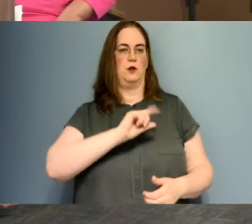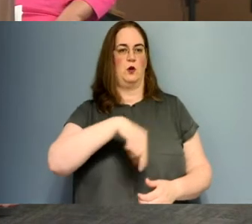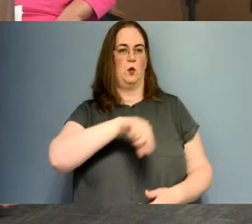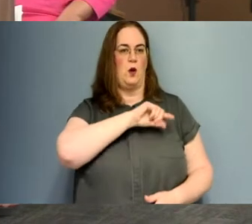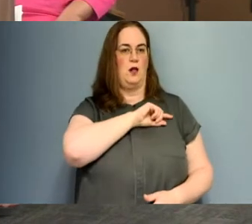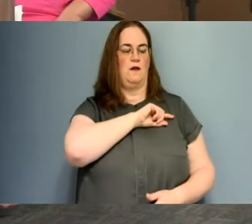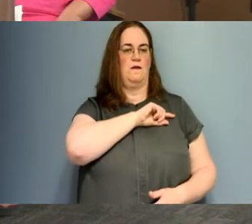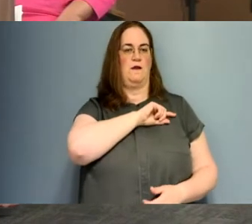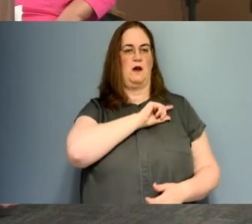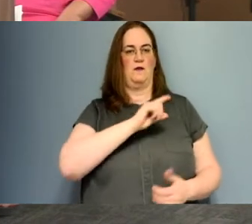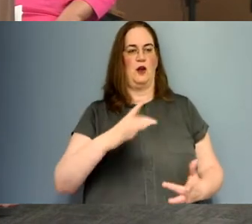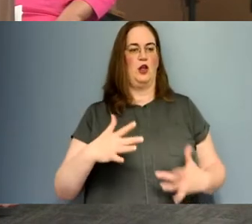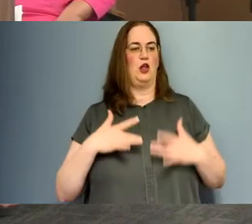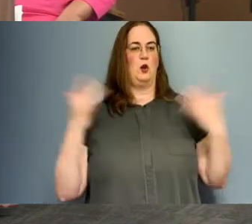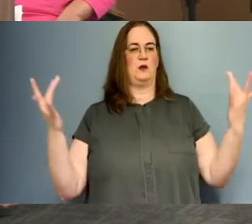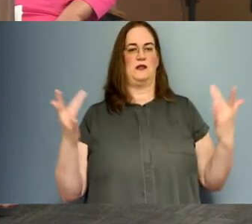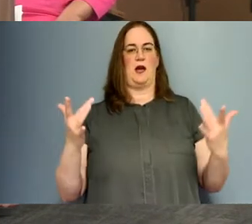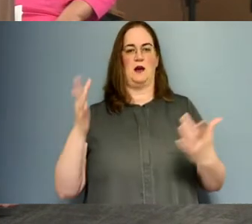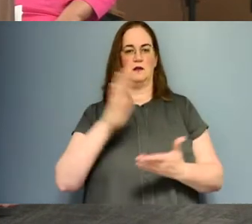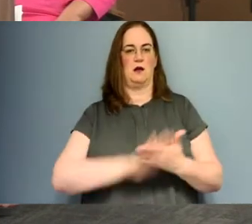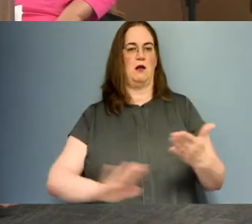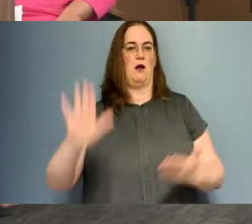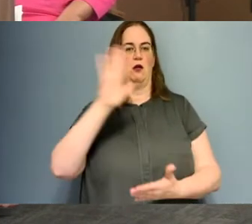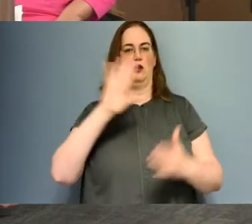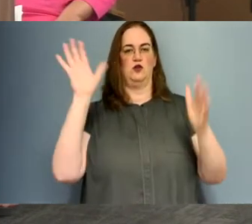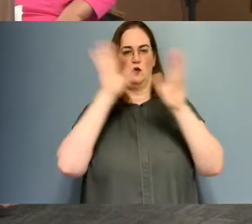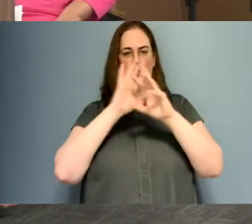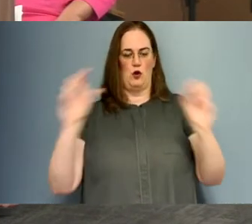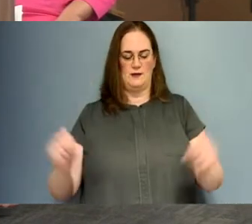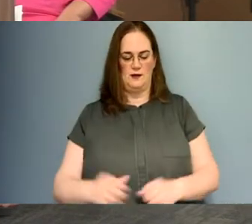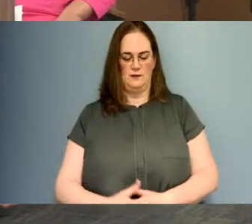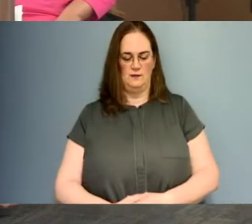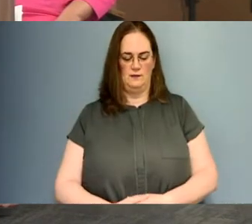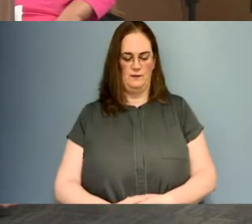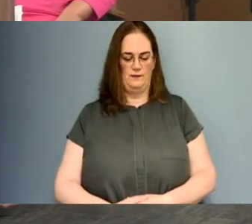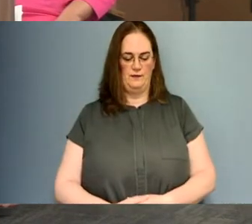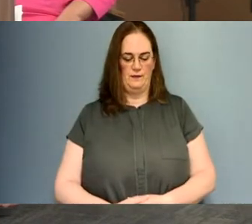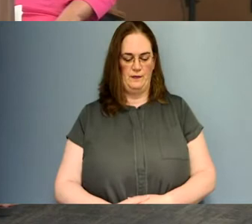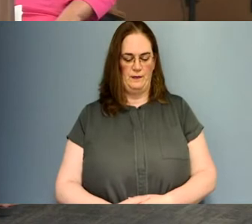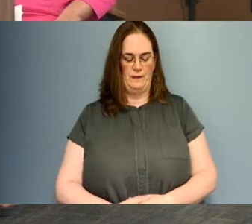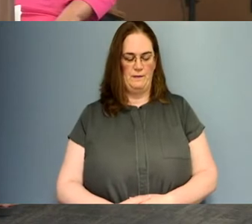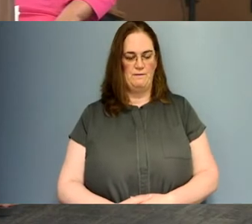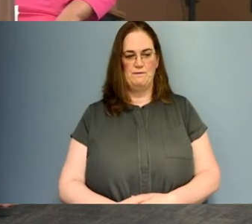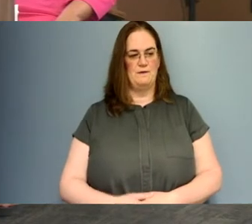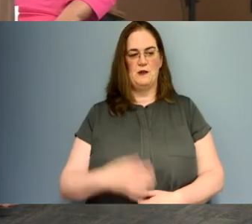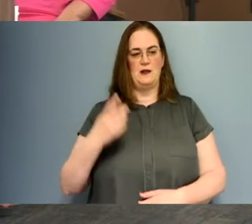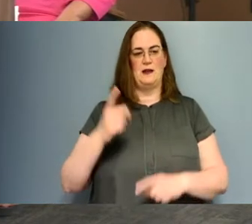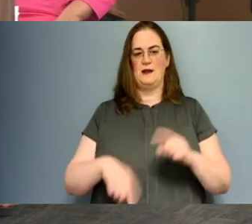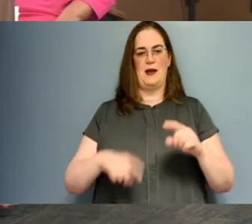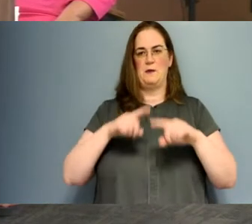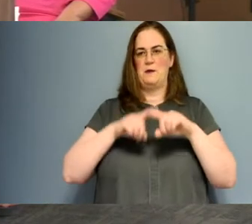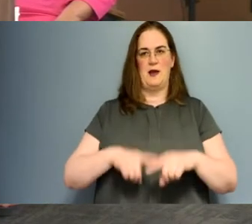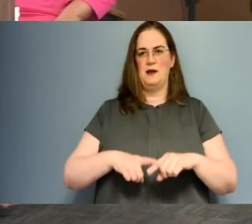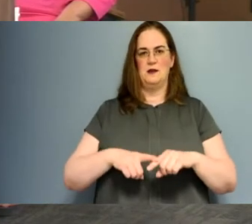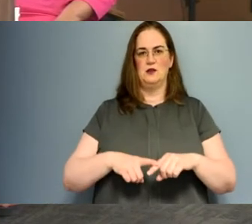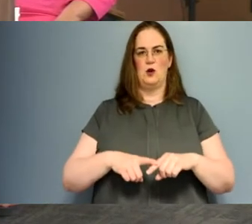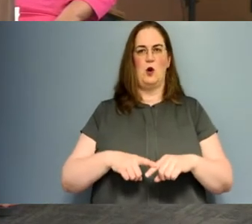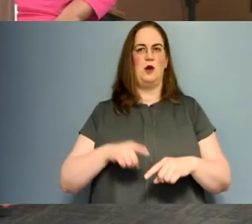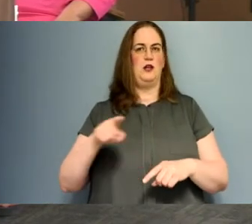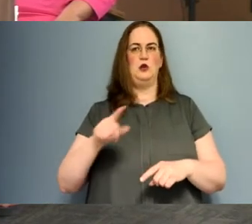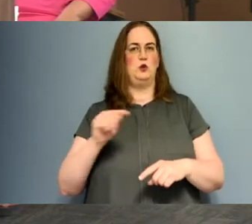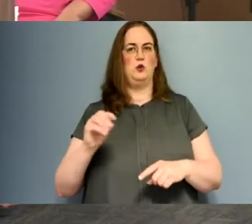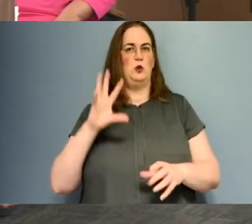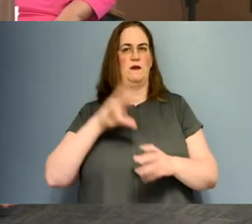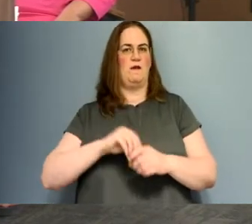qualified, enthusiastic college president. It can't be based on he's too involved